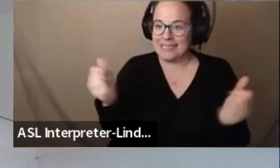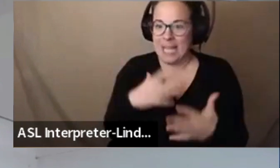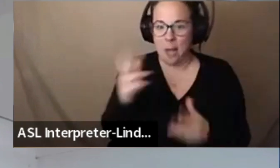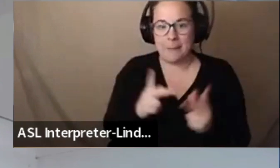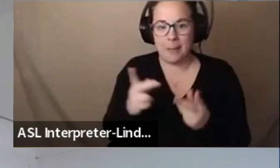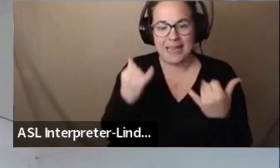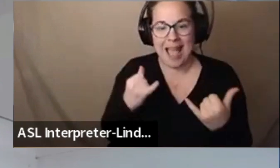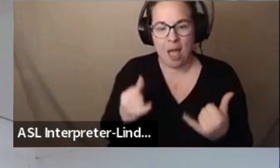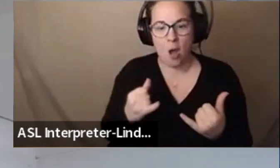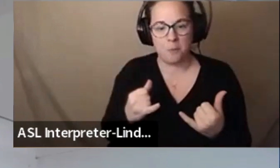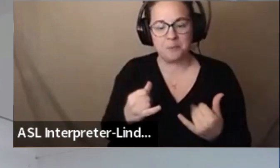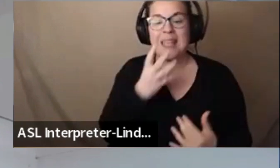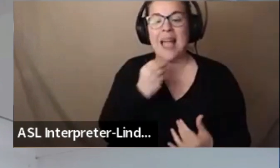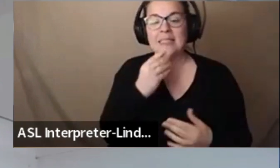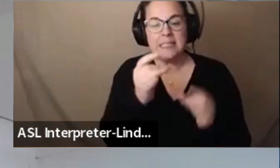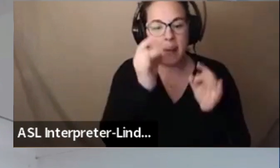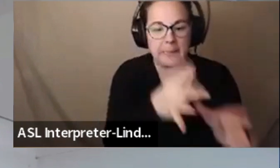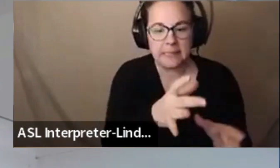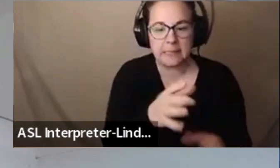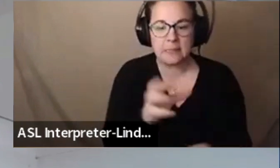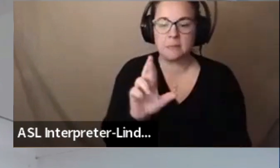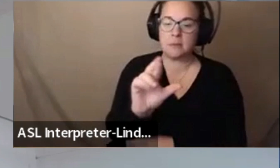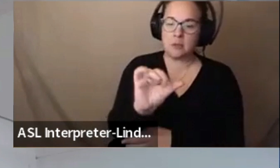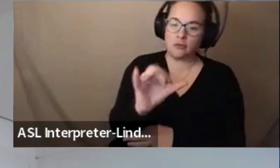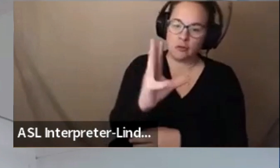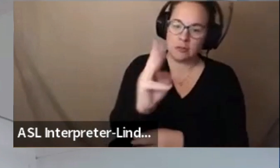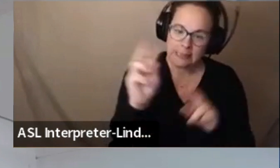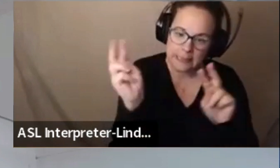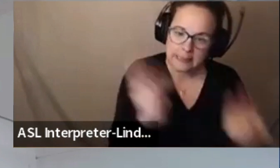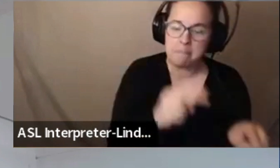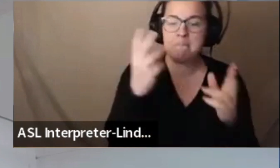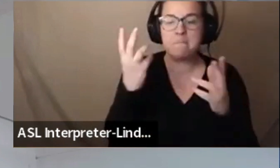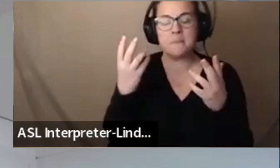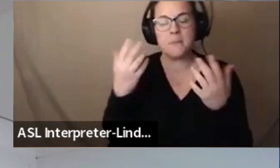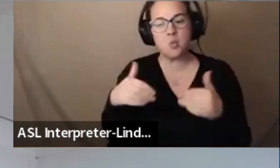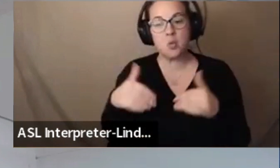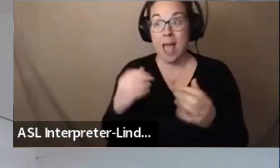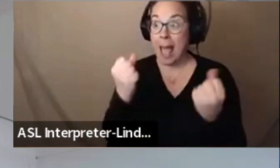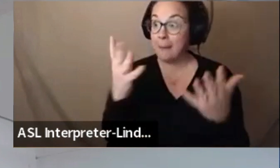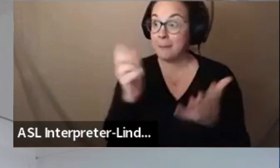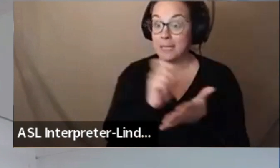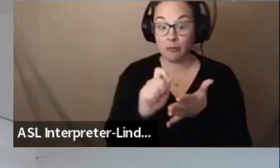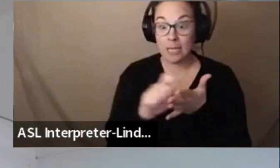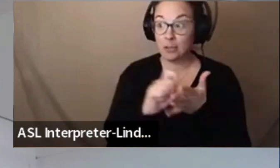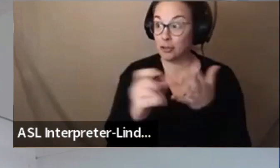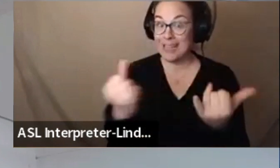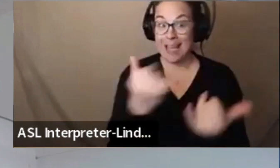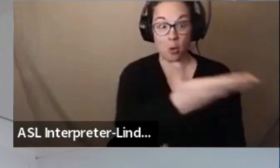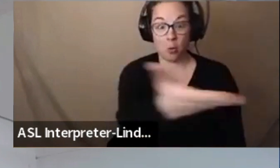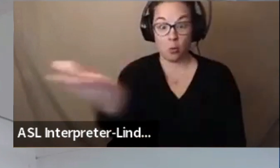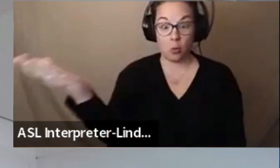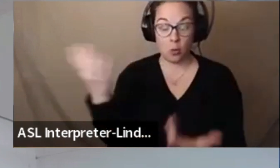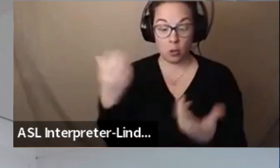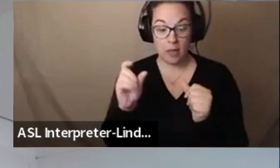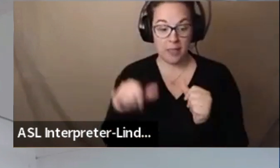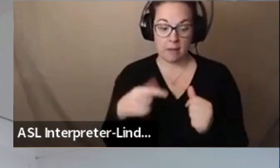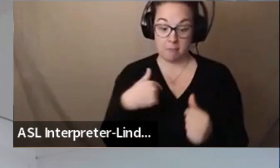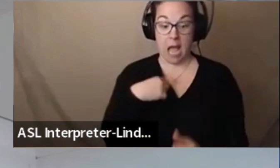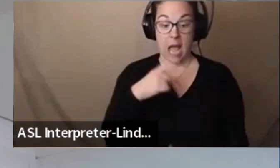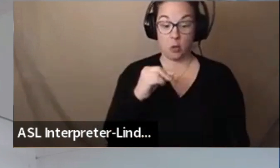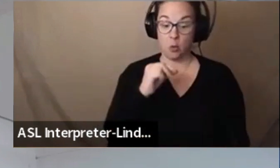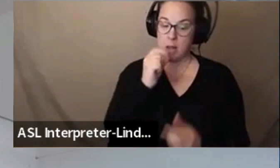Anti-Semitism, racism, I mean, it's really very broad. How many writers now do that? Well, I do, but not many others